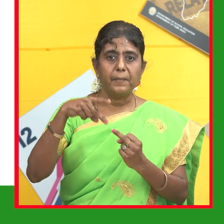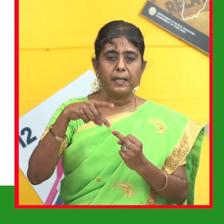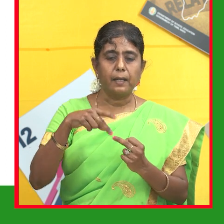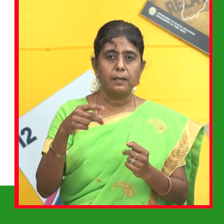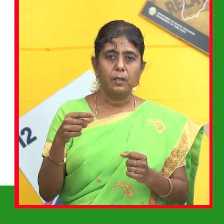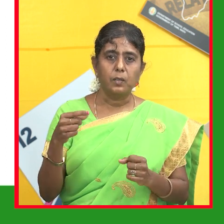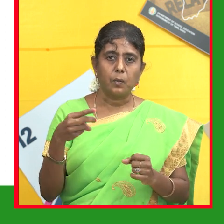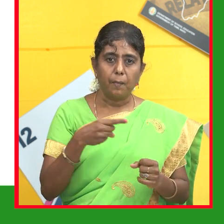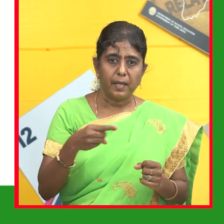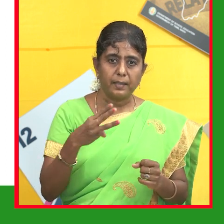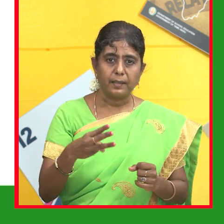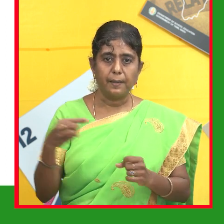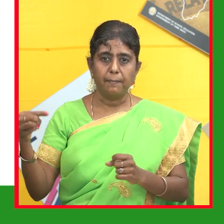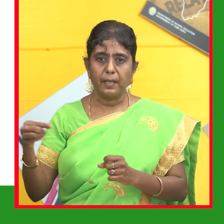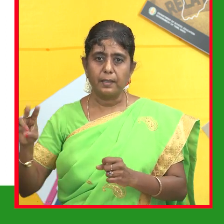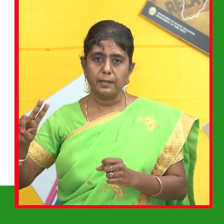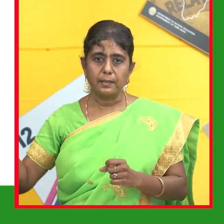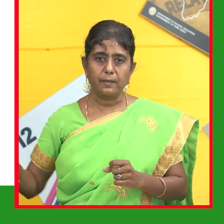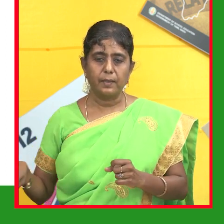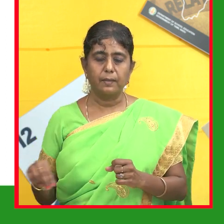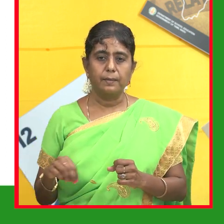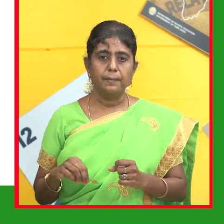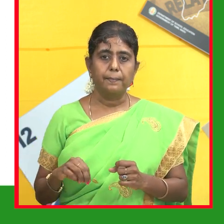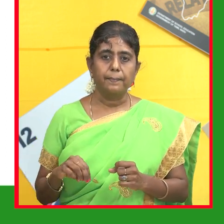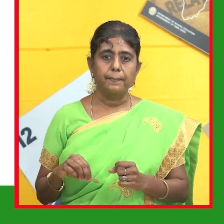therefore minus 3 minus 7.